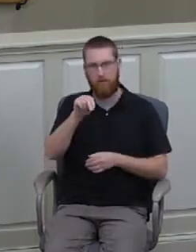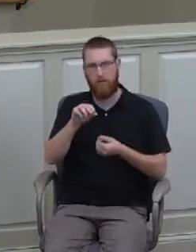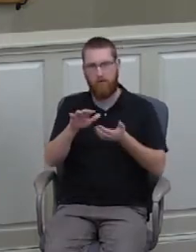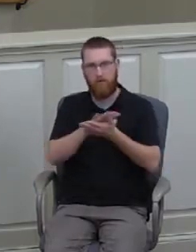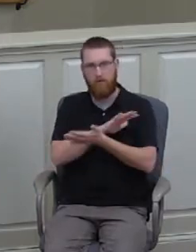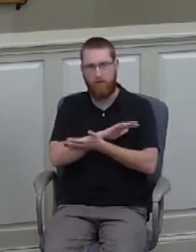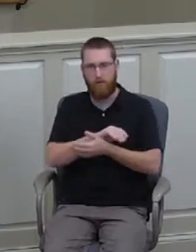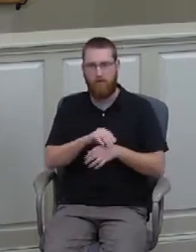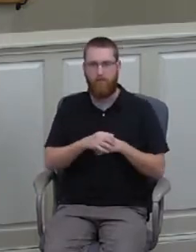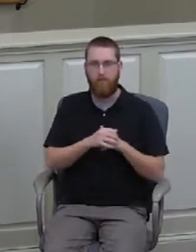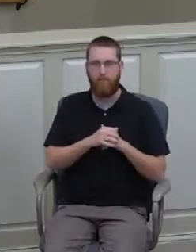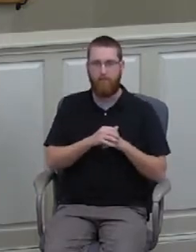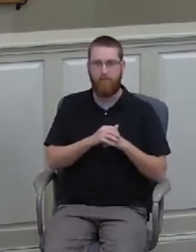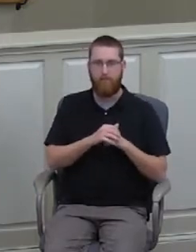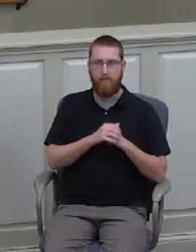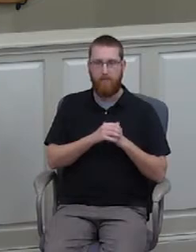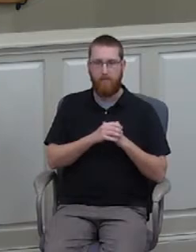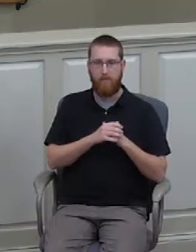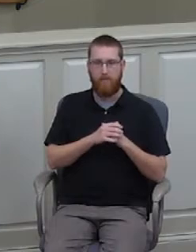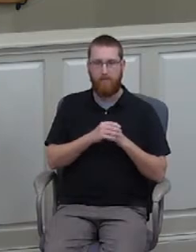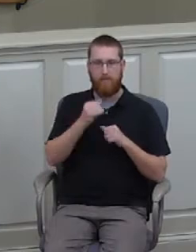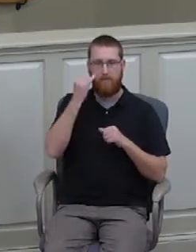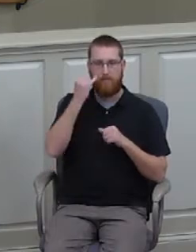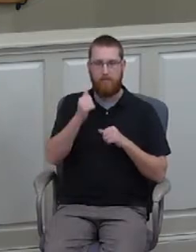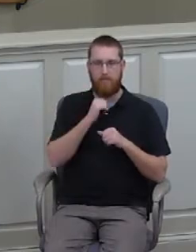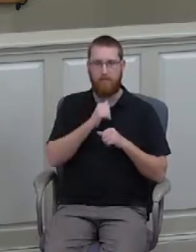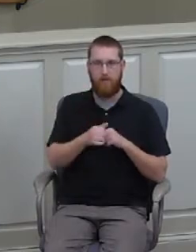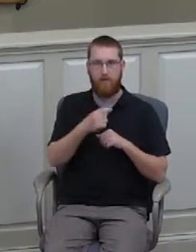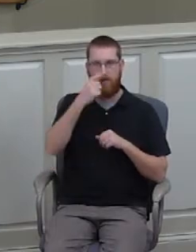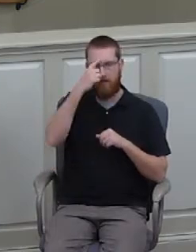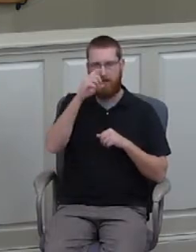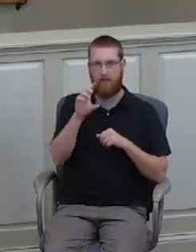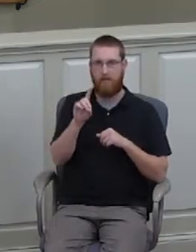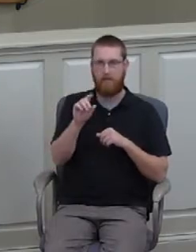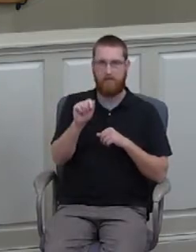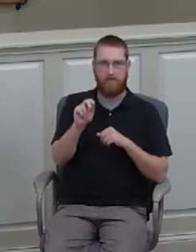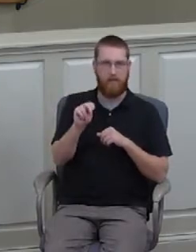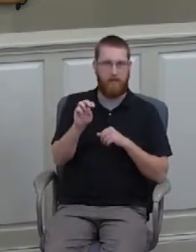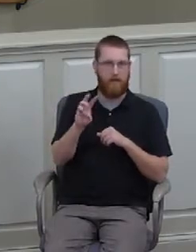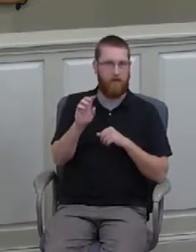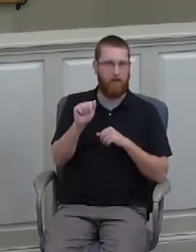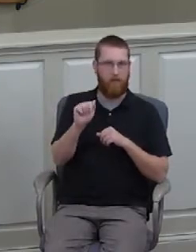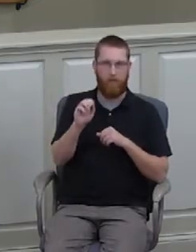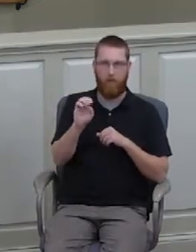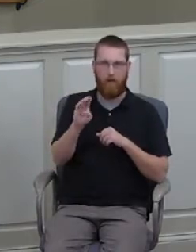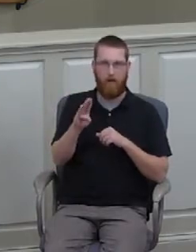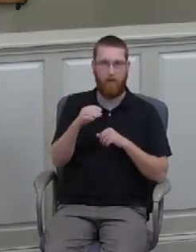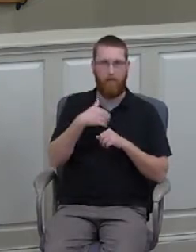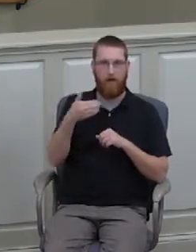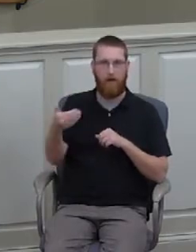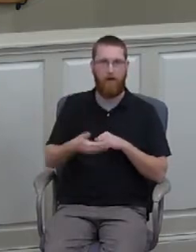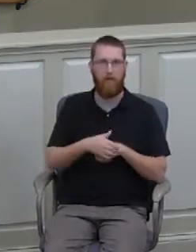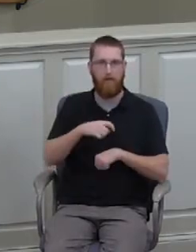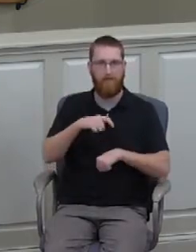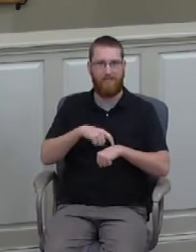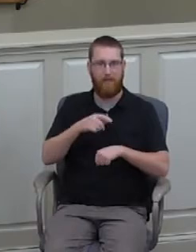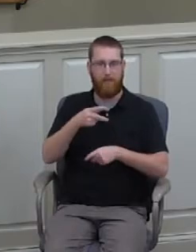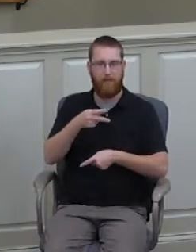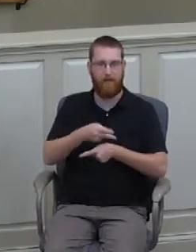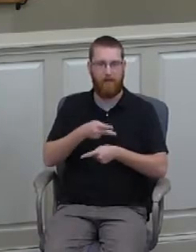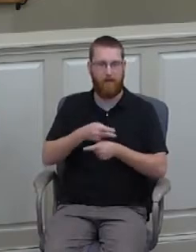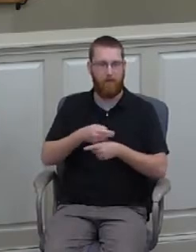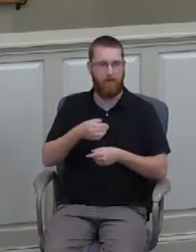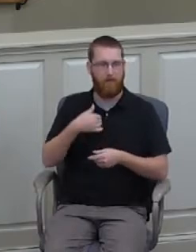but if not, then I think the Danville Admirals and Bull County Rebels need to hire the timekeeper in order to have close games,